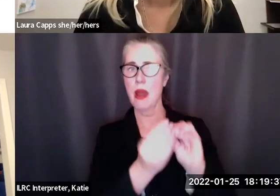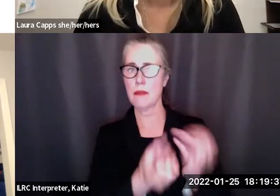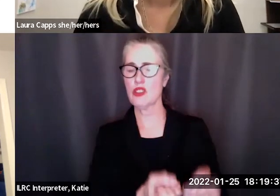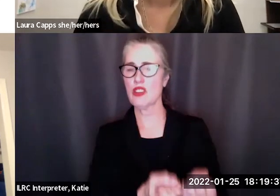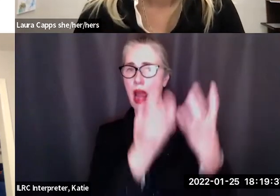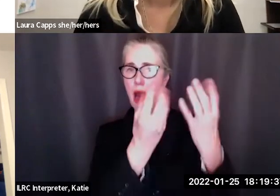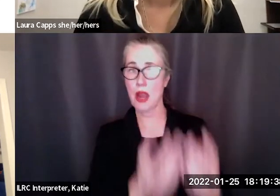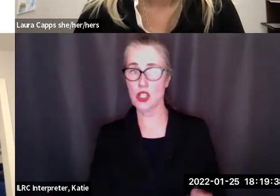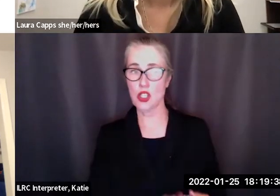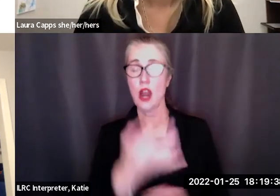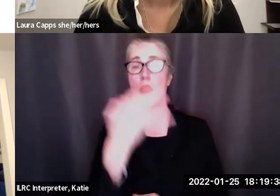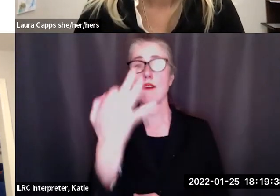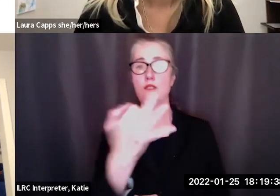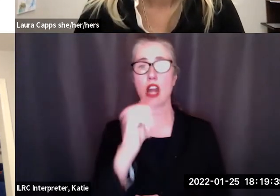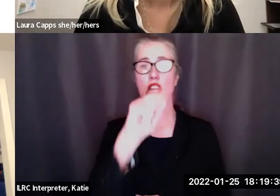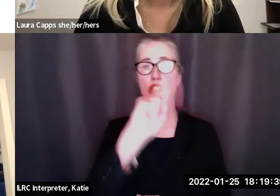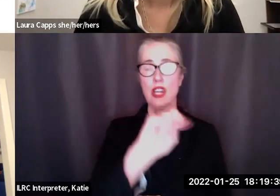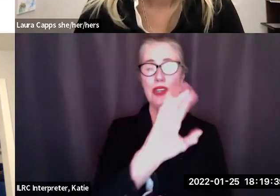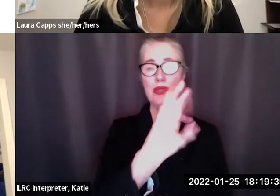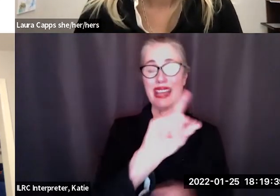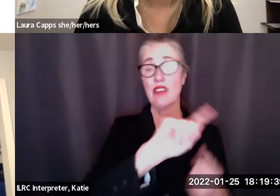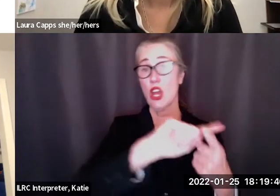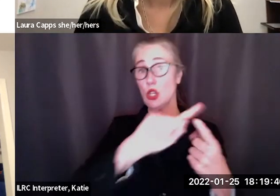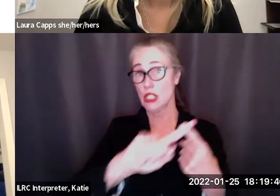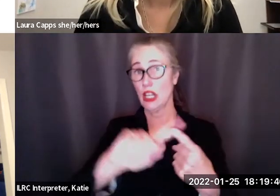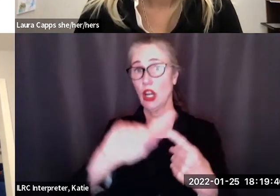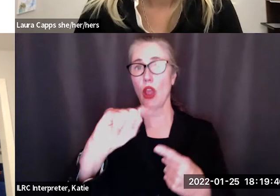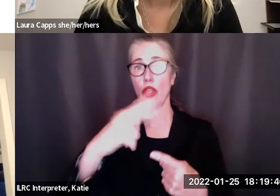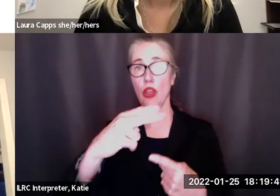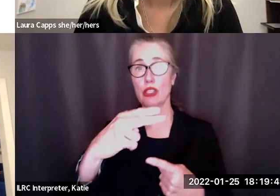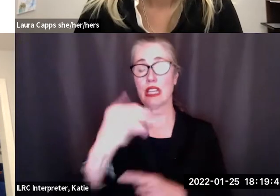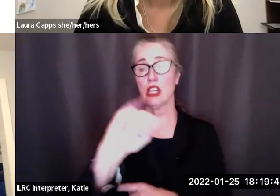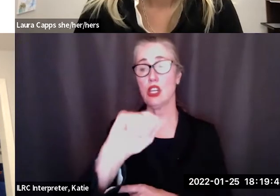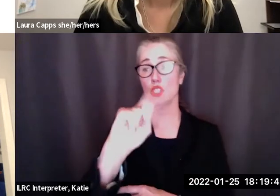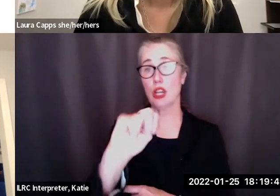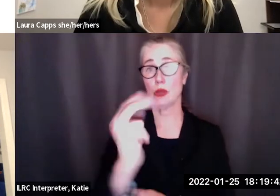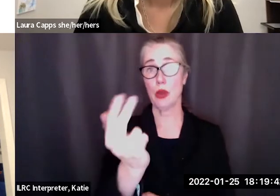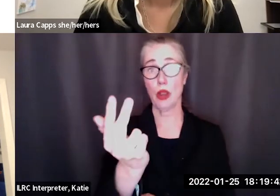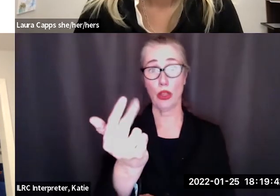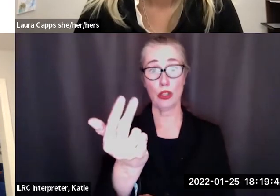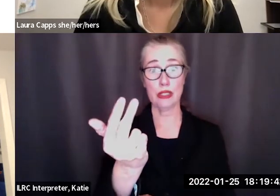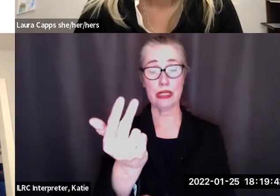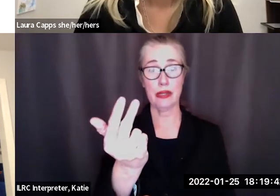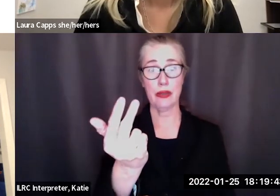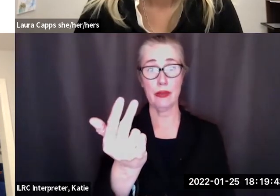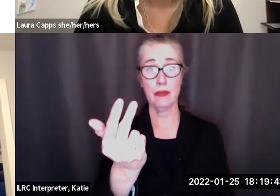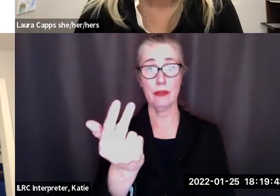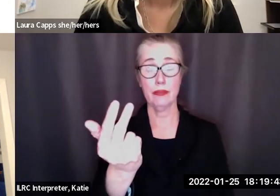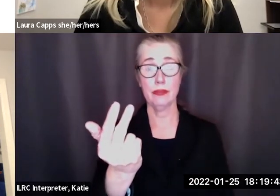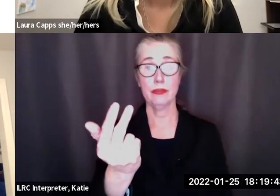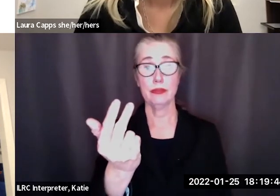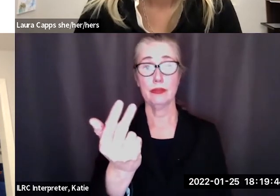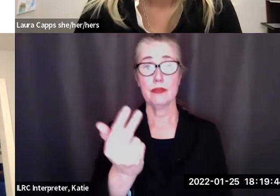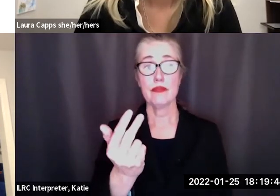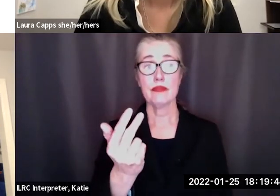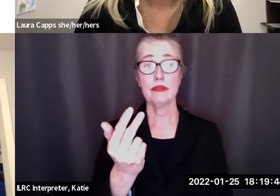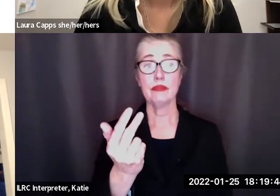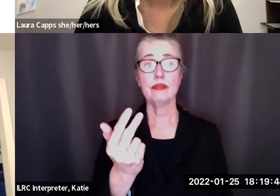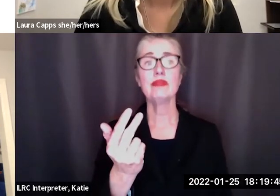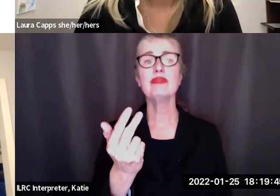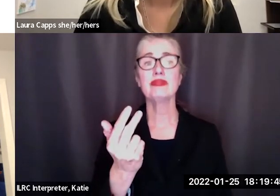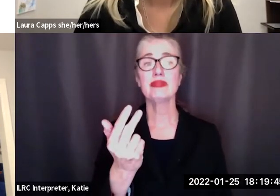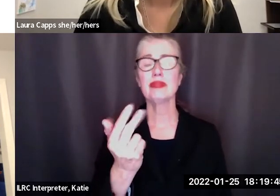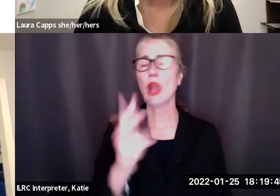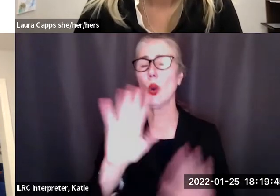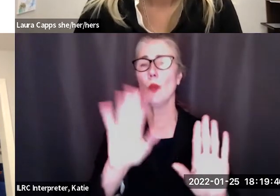friday the 7th to thursday the 13th as we saw specifically